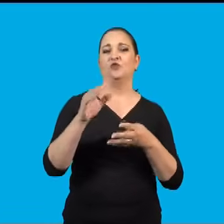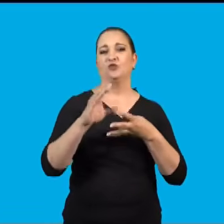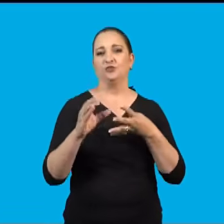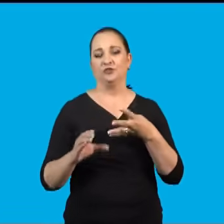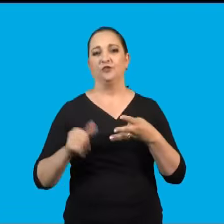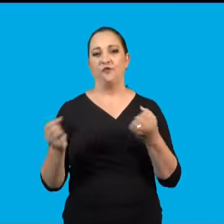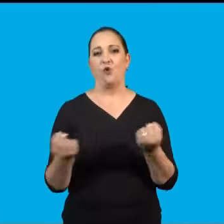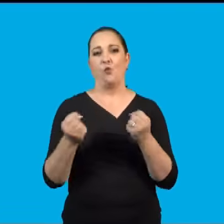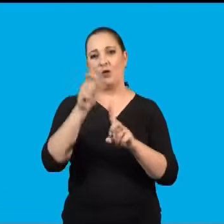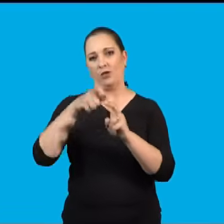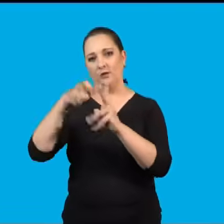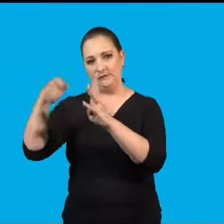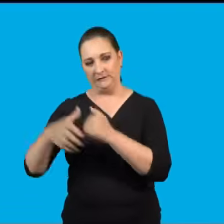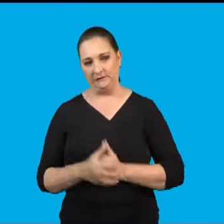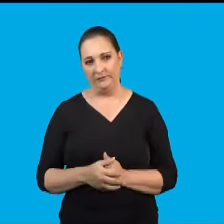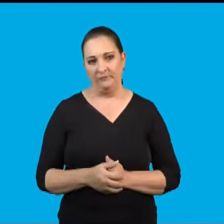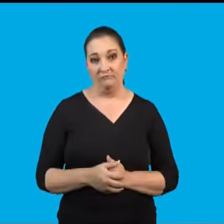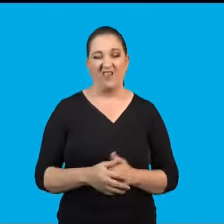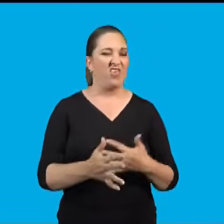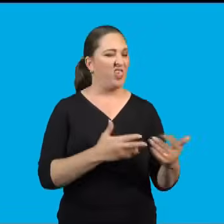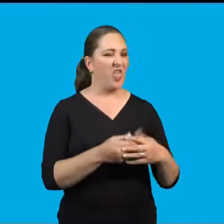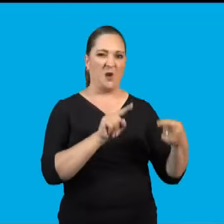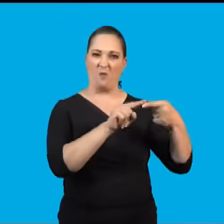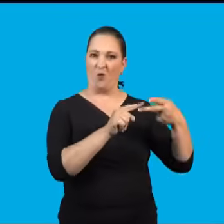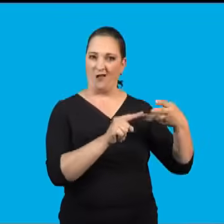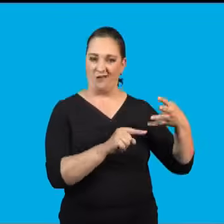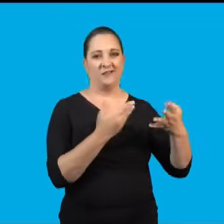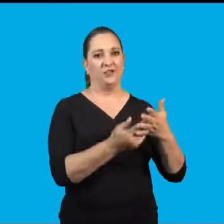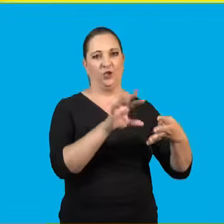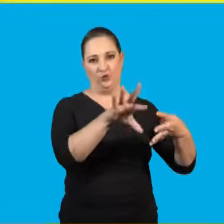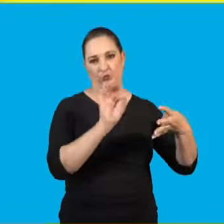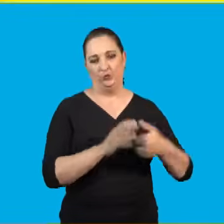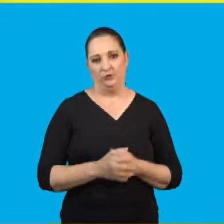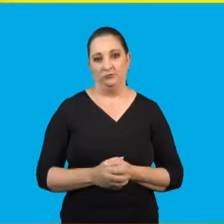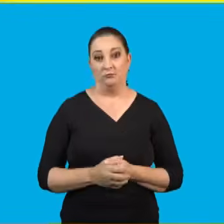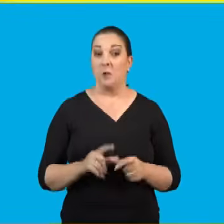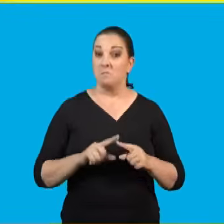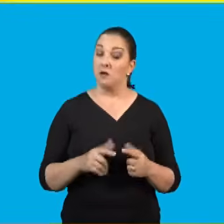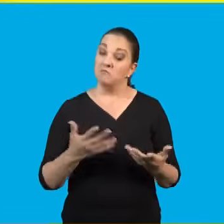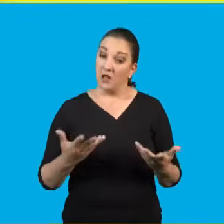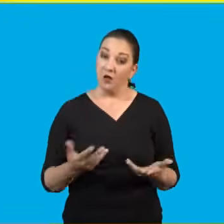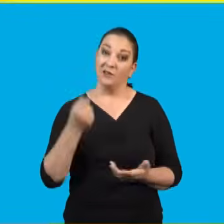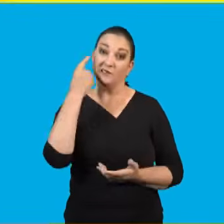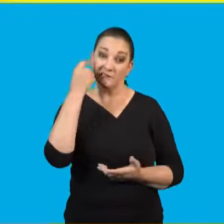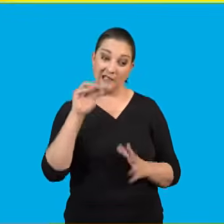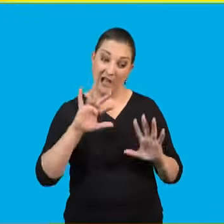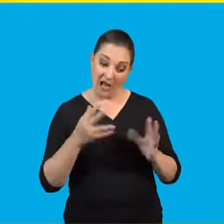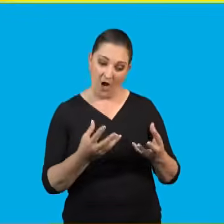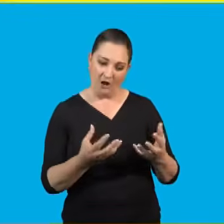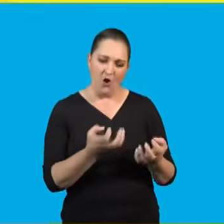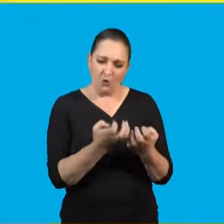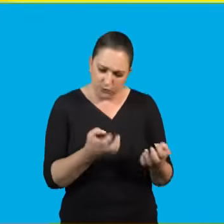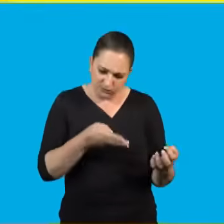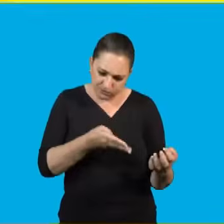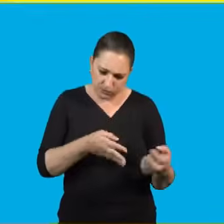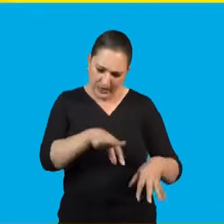any relevant point there. Okay, I hope that has helped you understand how to analyze